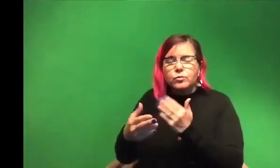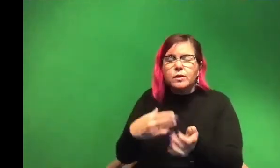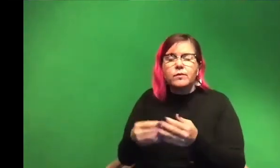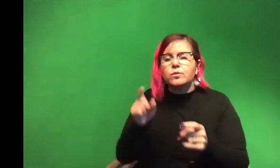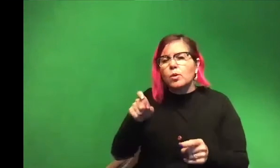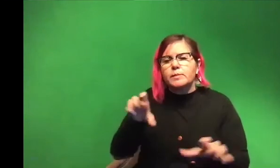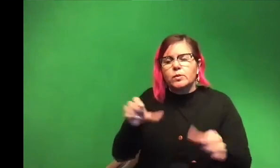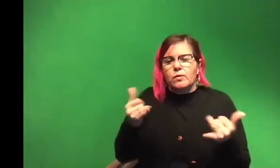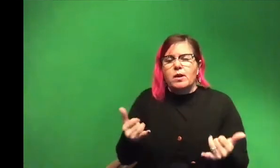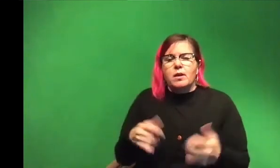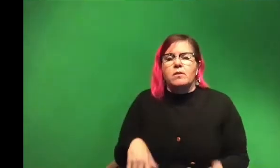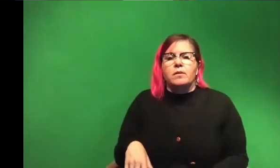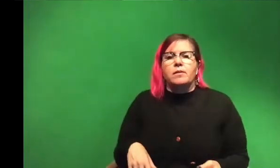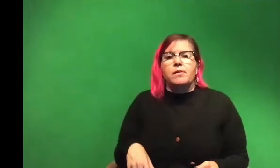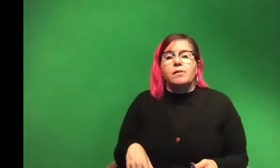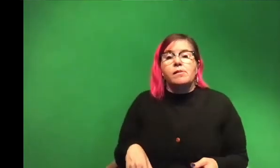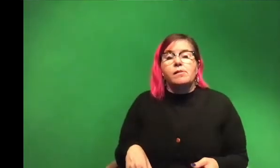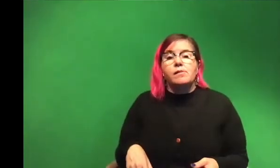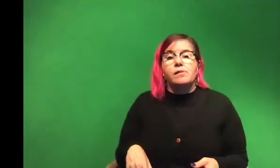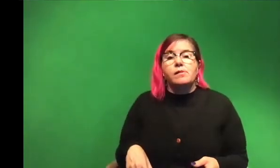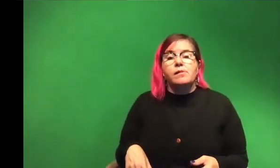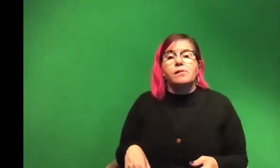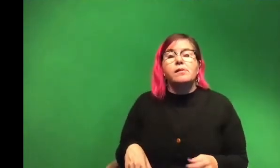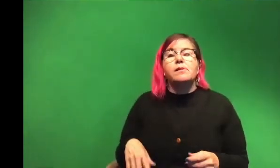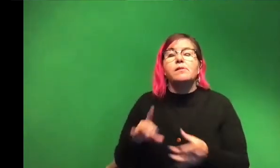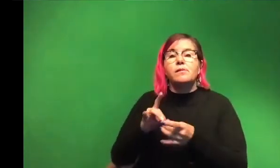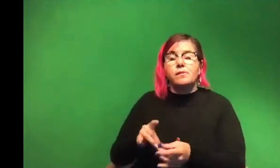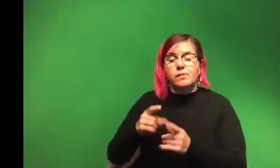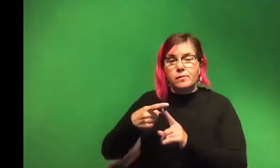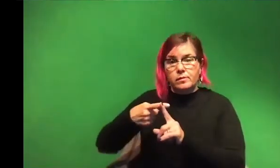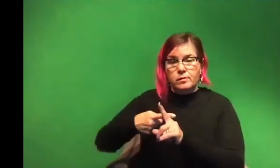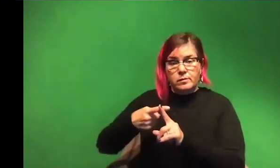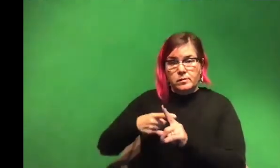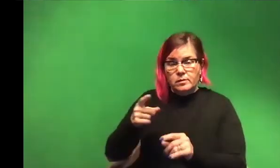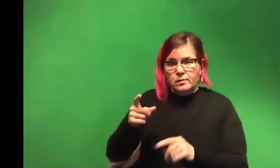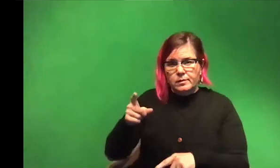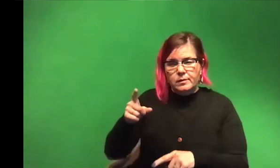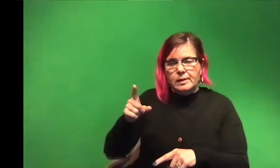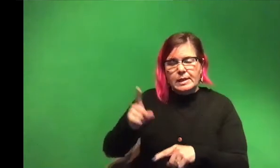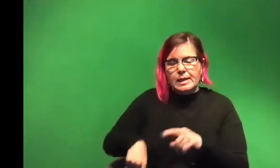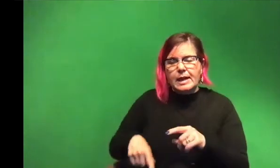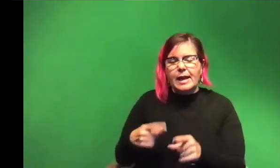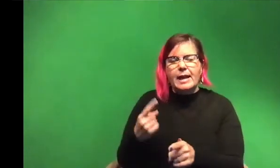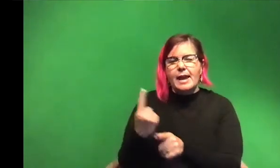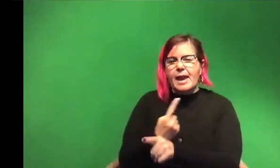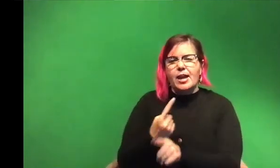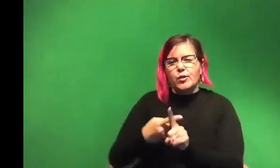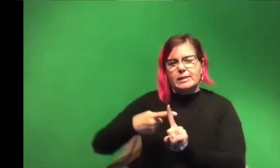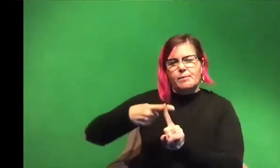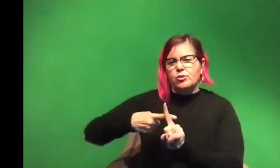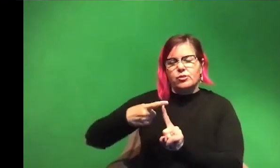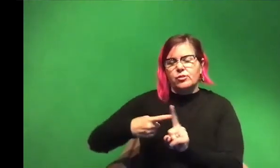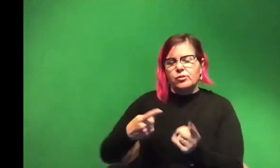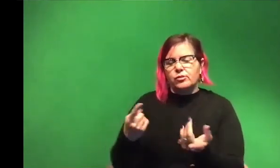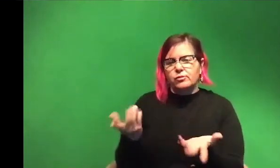now, in terms of thermography, we actually would not be able to get a correct temperature reading